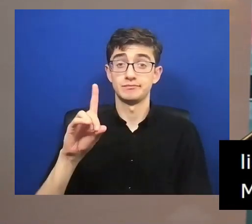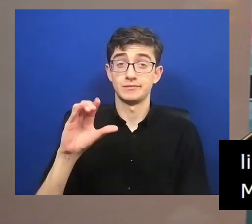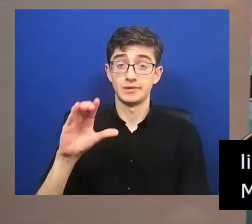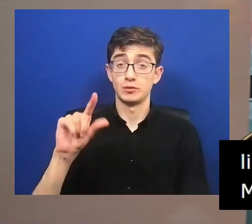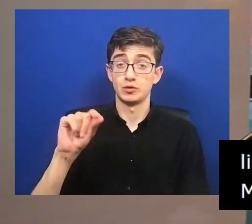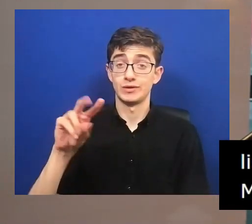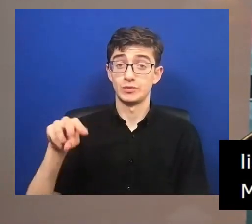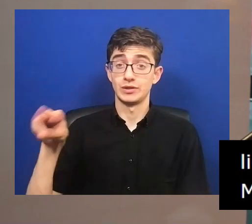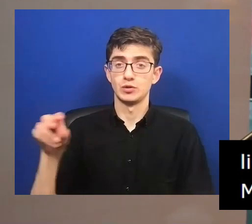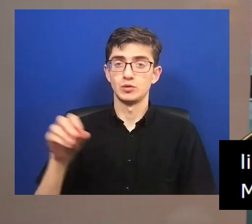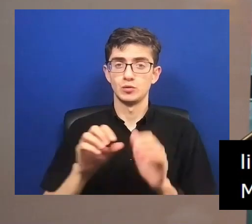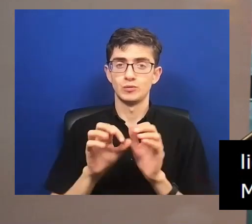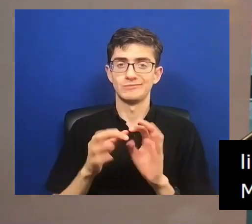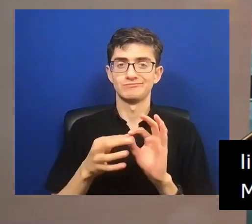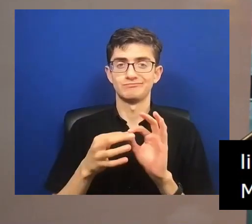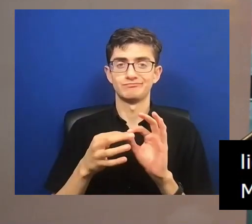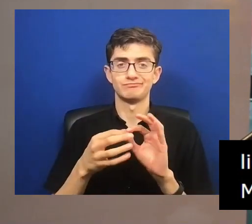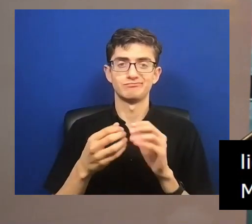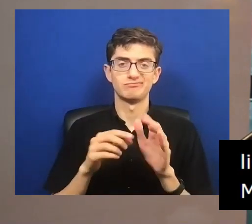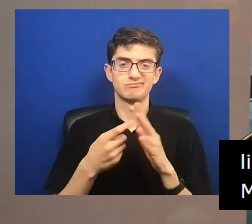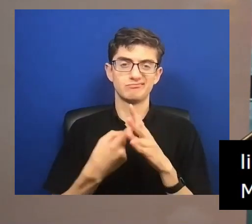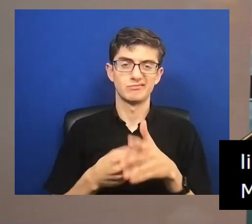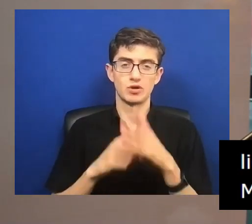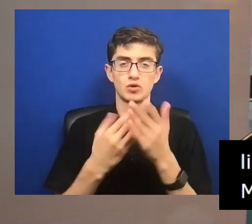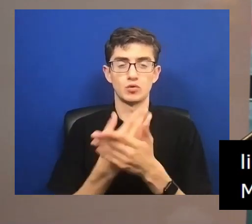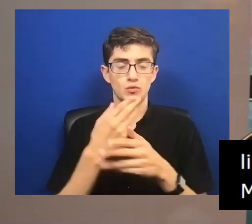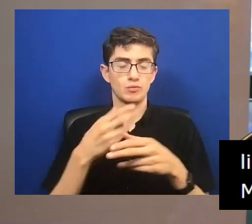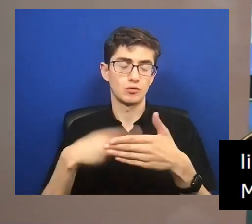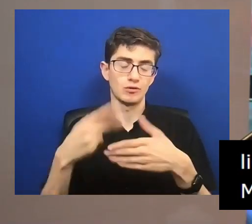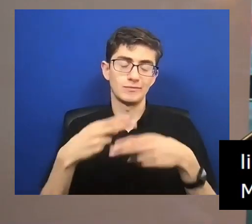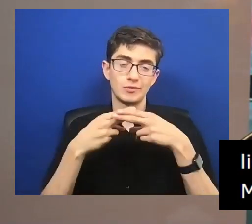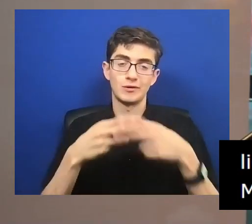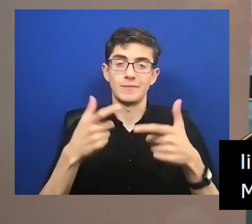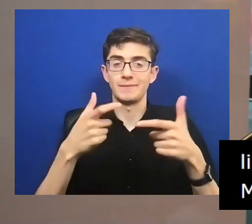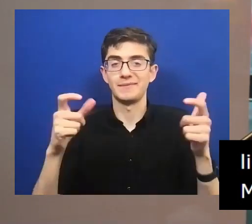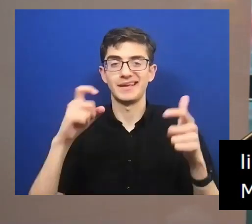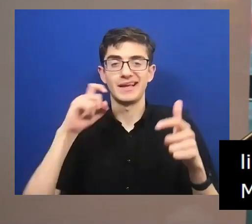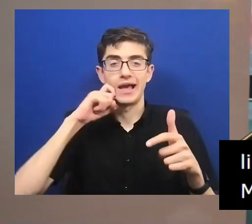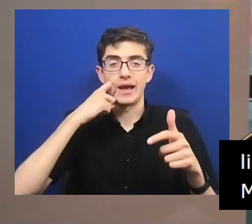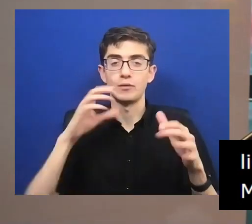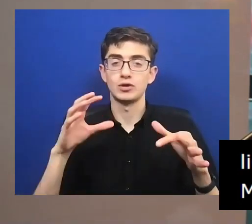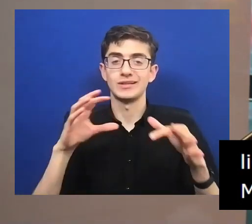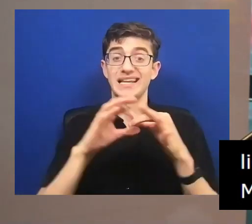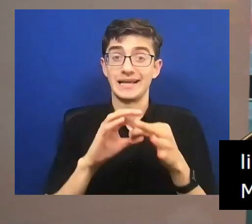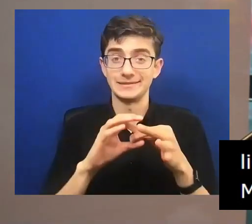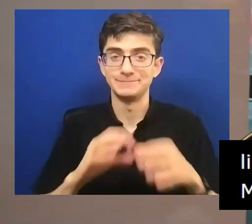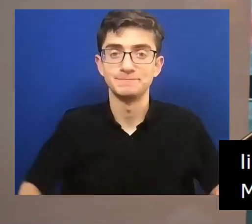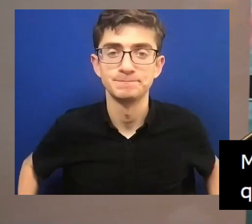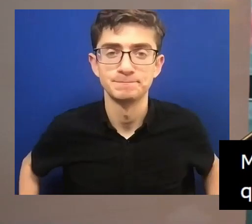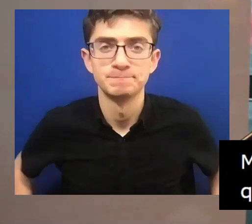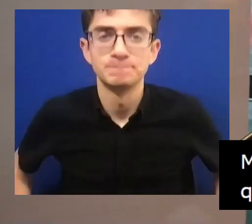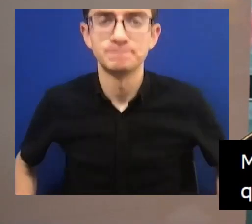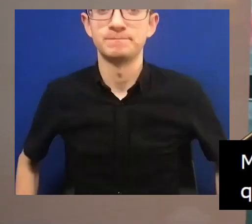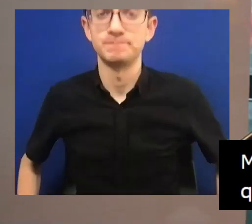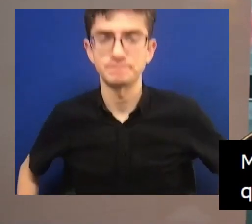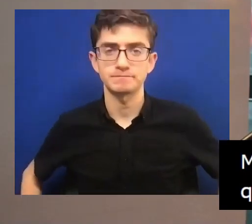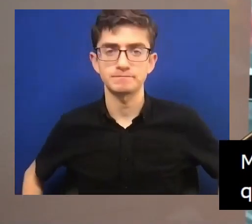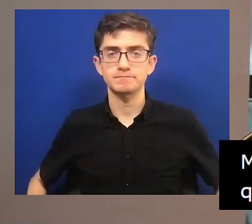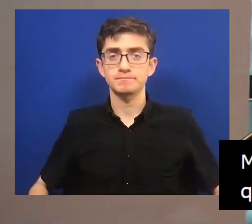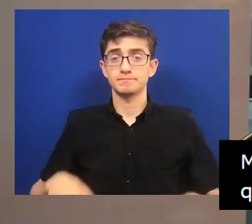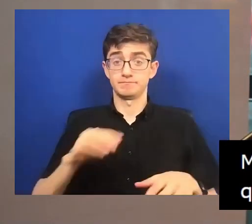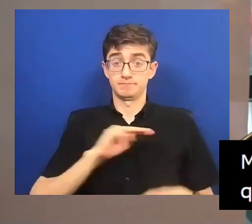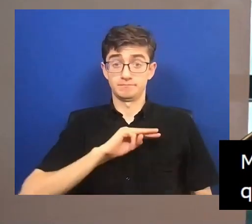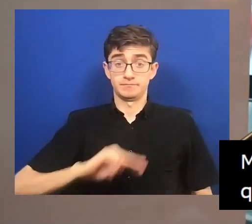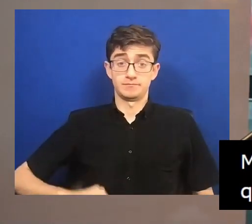and 135 developments across the city. At the time, Mayor Adams promised to expand the program to